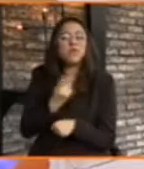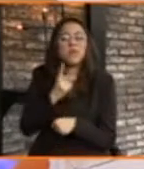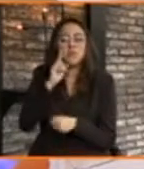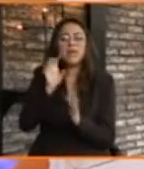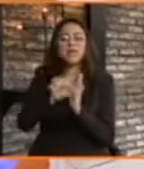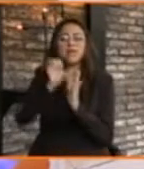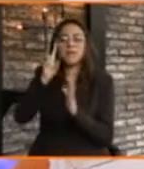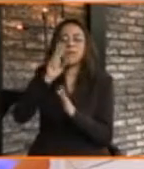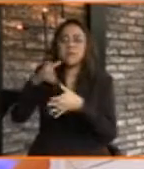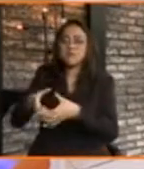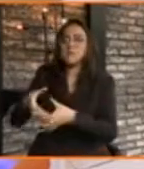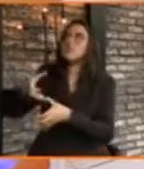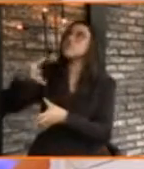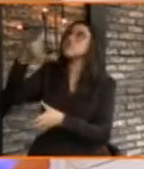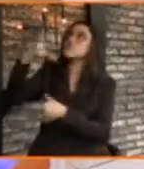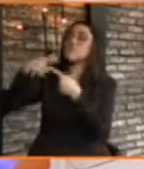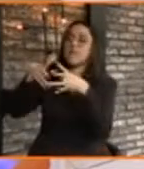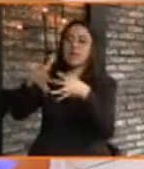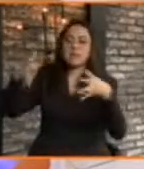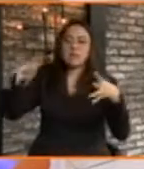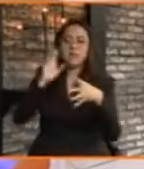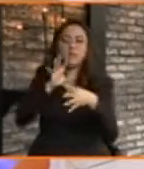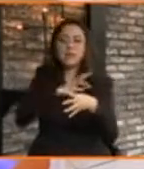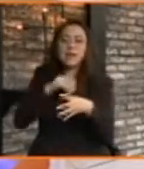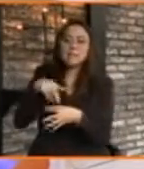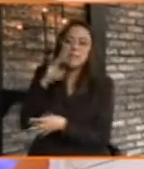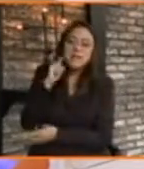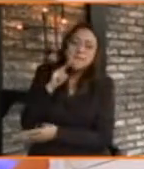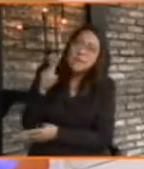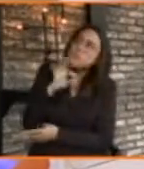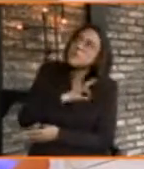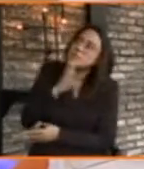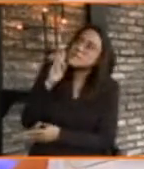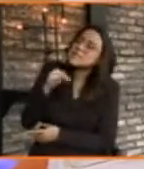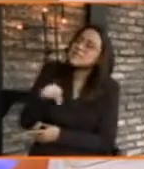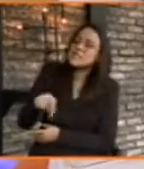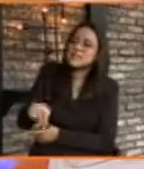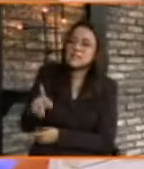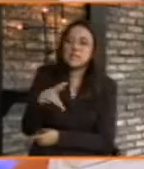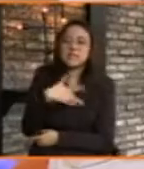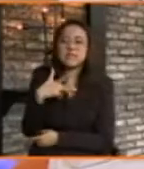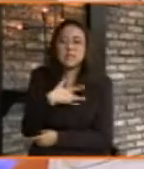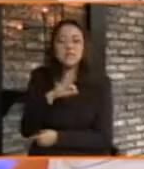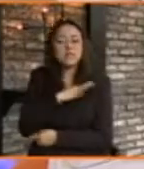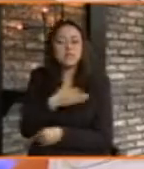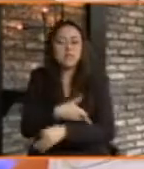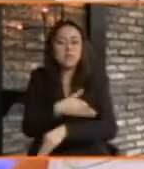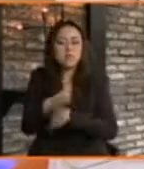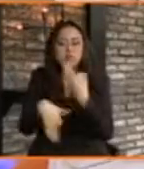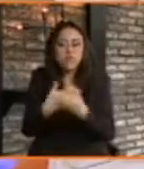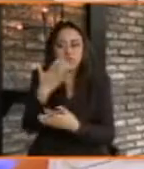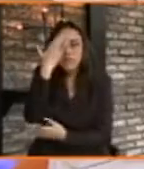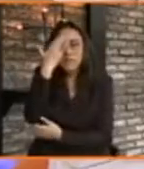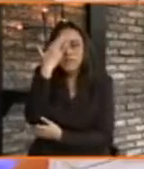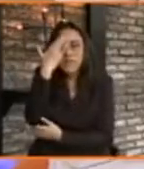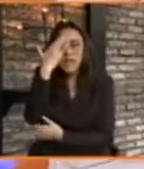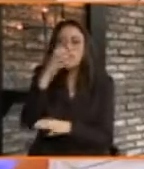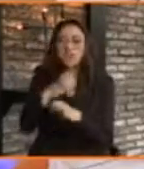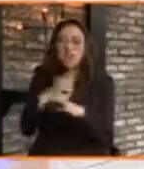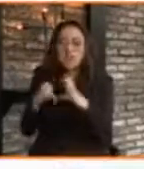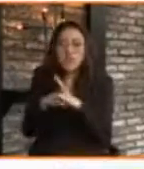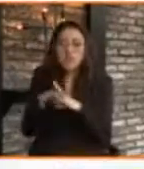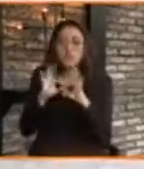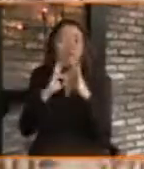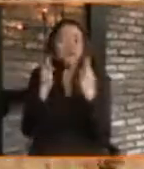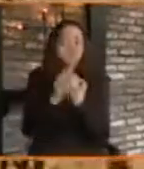because of the large totems that you'll see on the other side, people can walk around them and they can relate to them. They're made of everyday objects, golf bags, in